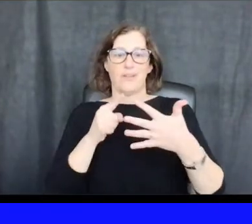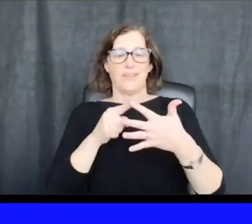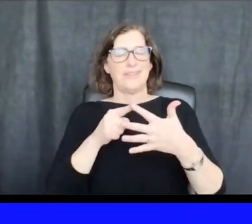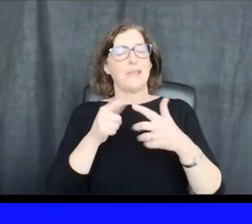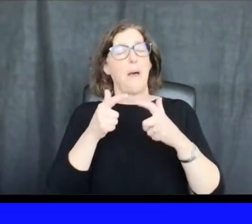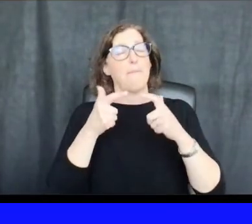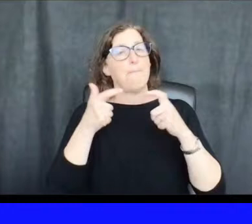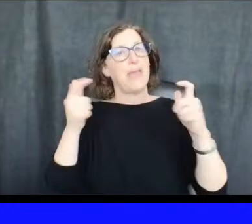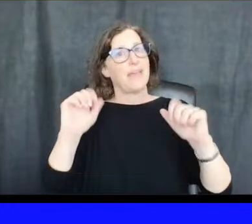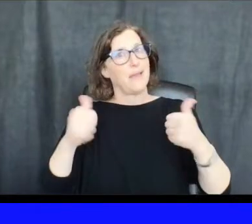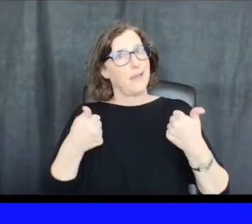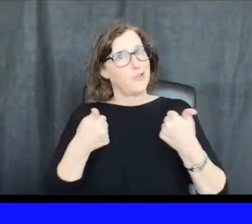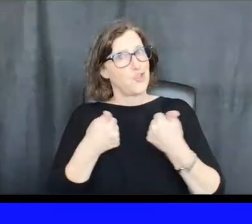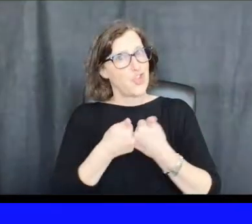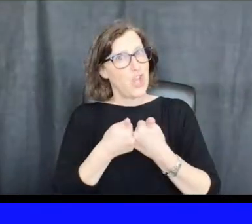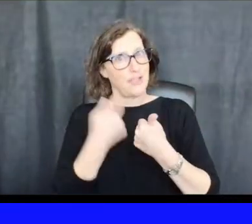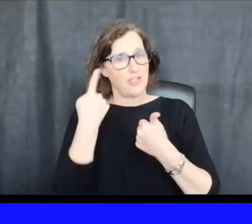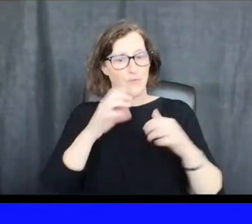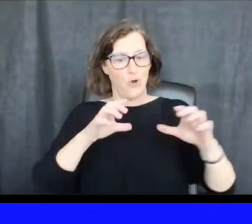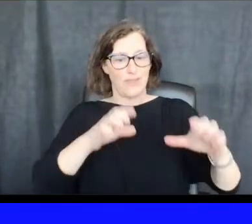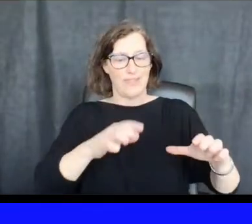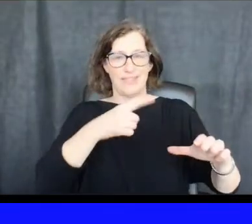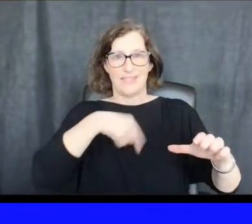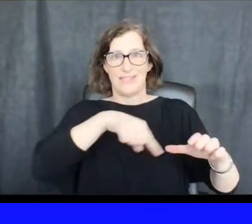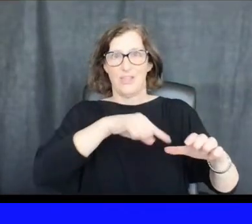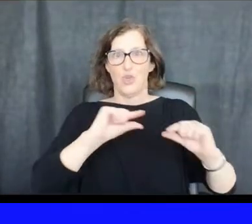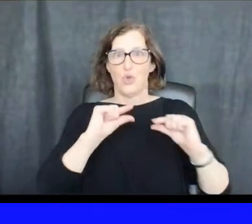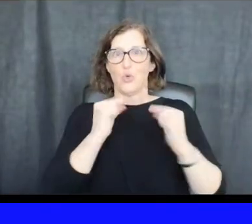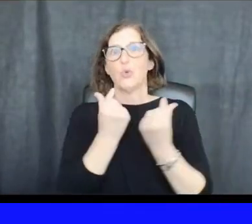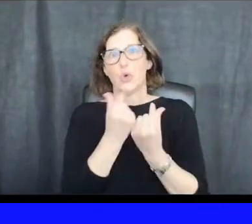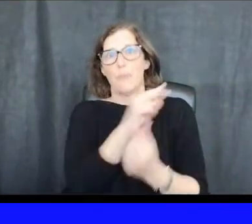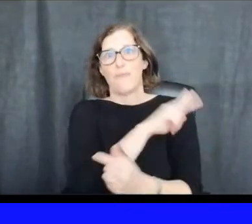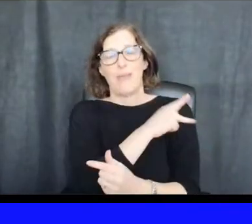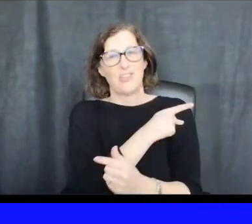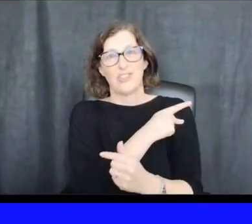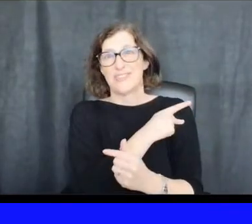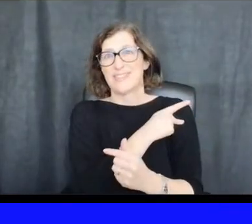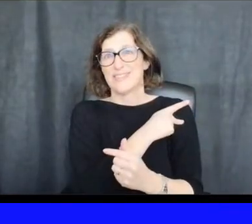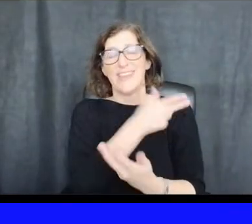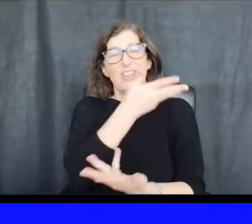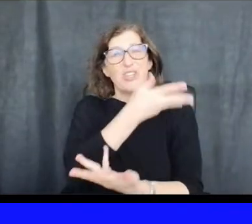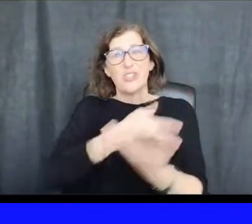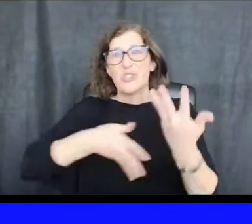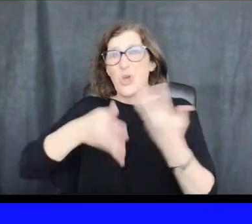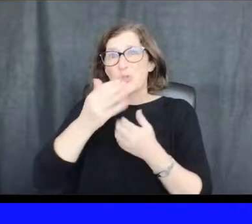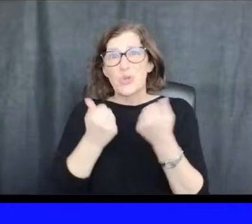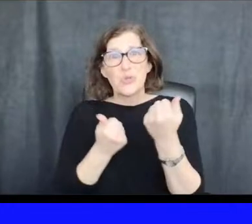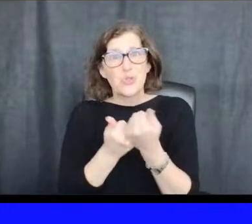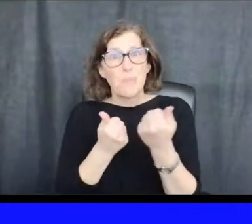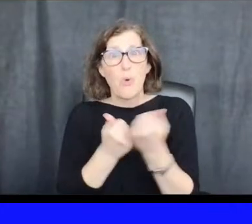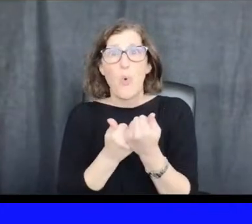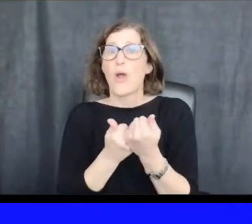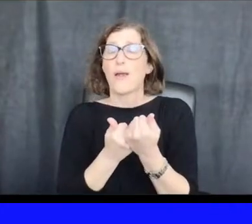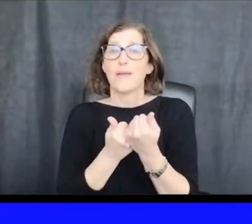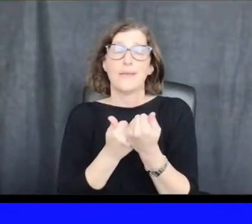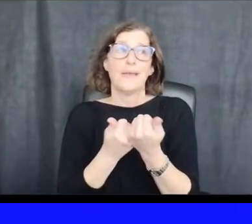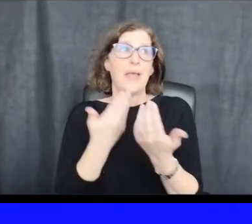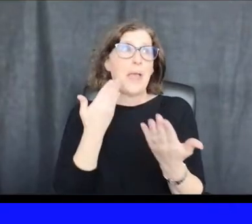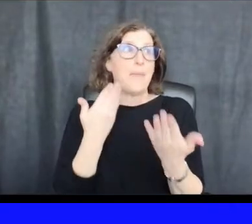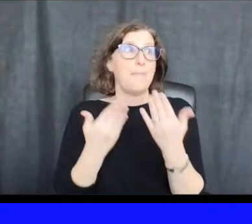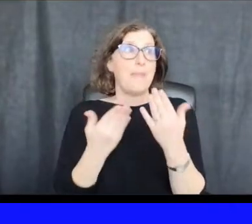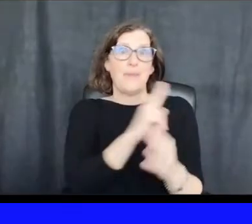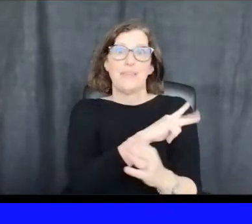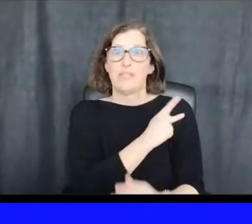been starting to work on this. Home care has, especially the social work of home care, has been helpful. NILAG,